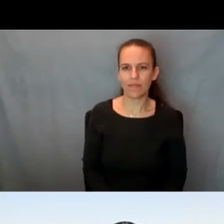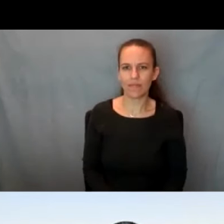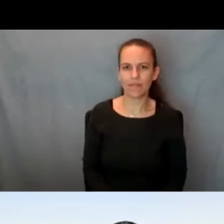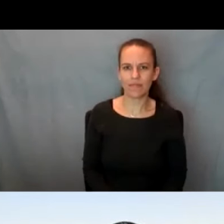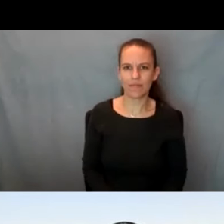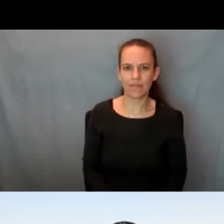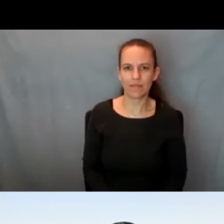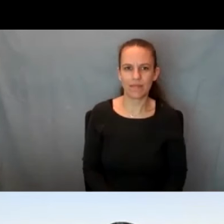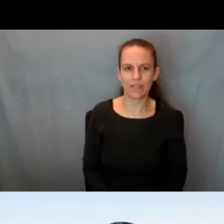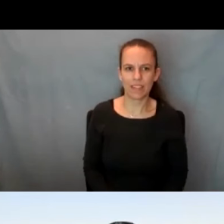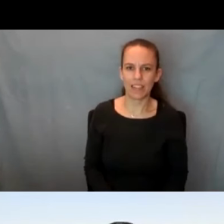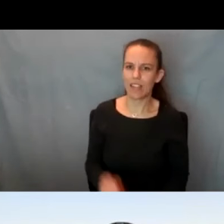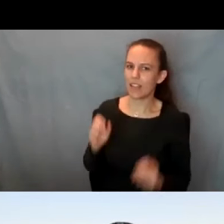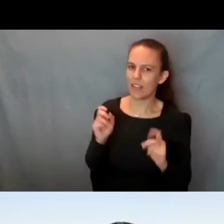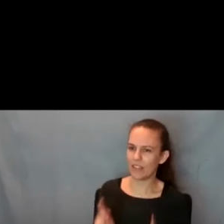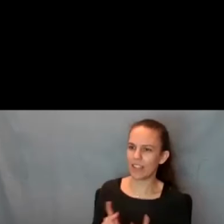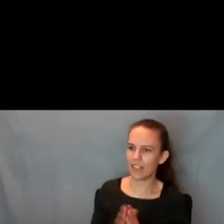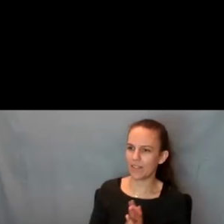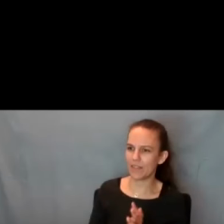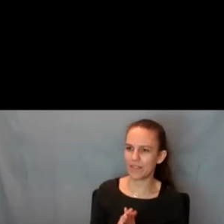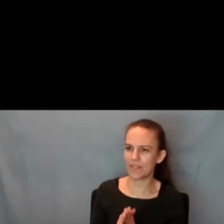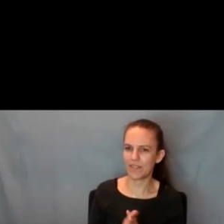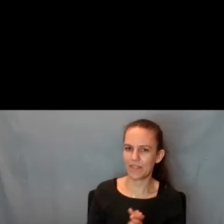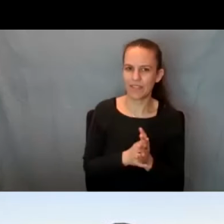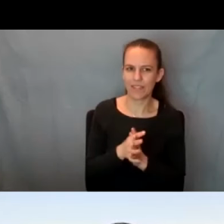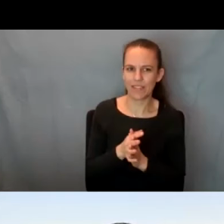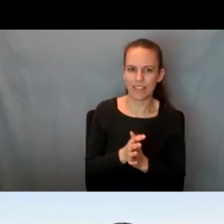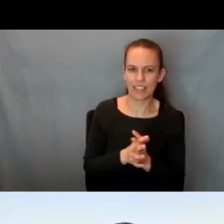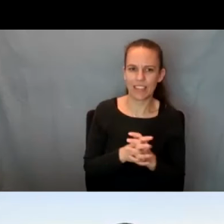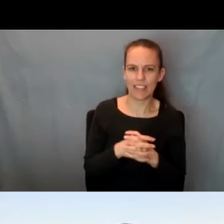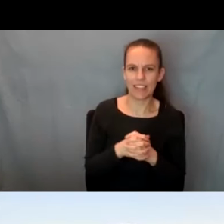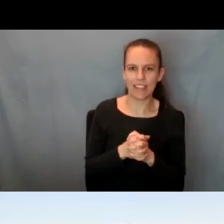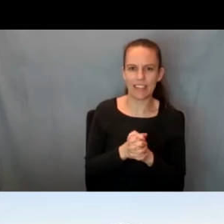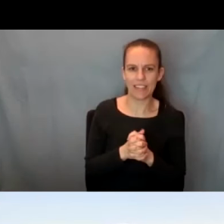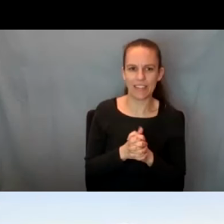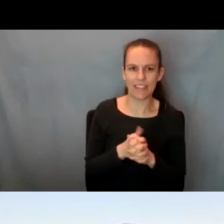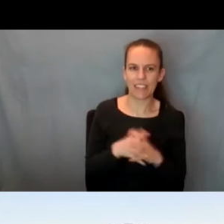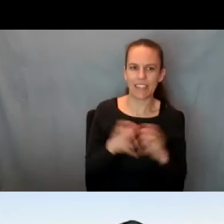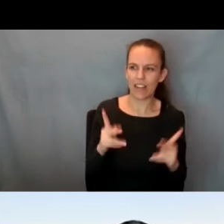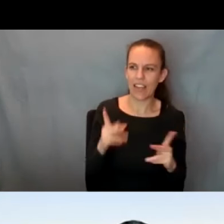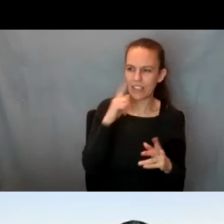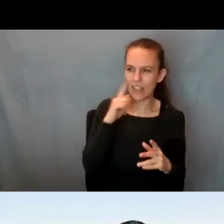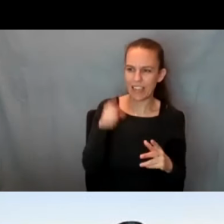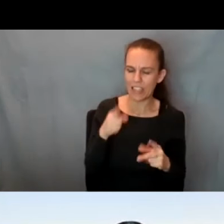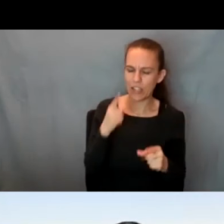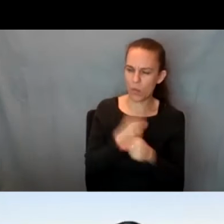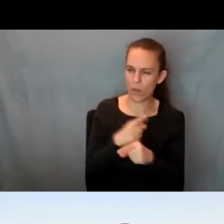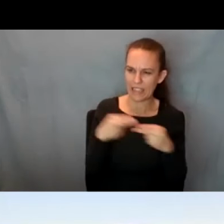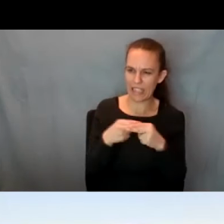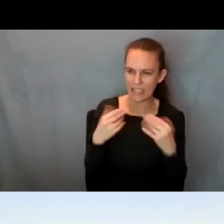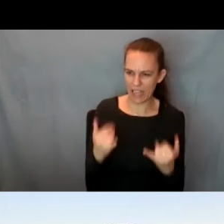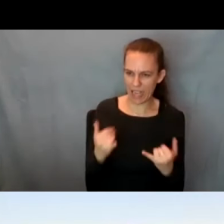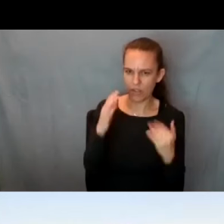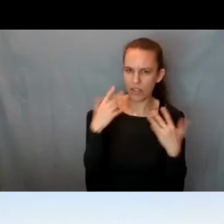All right, so third, I hope this is the right time now. So